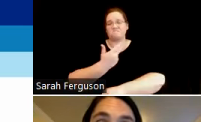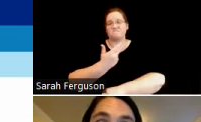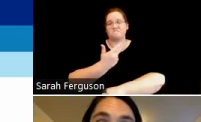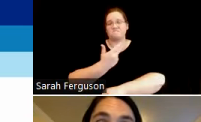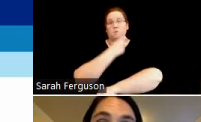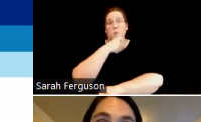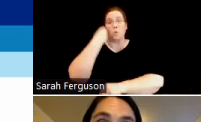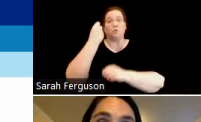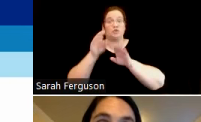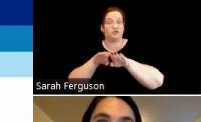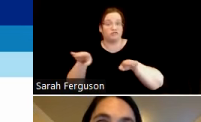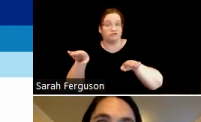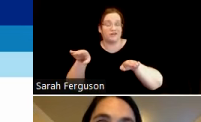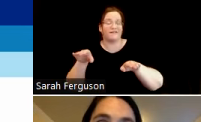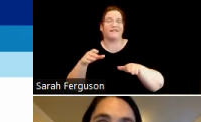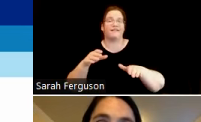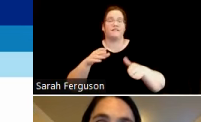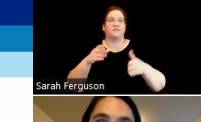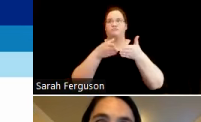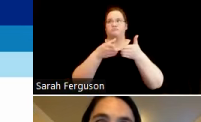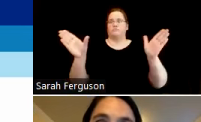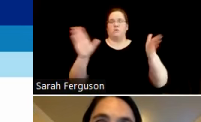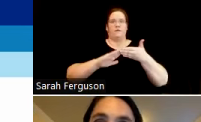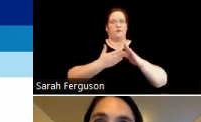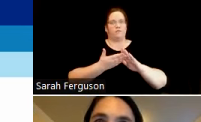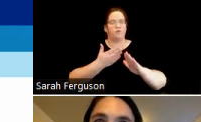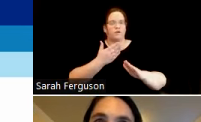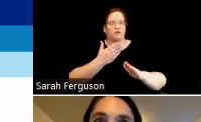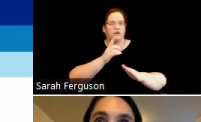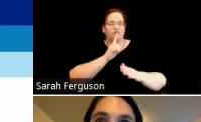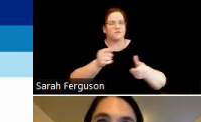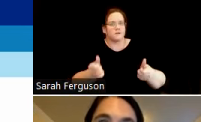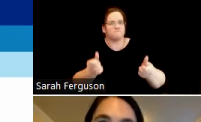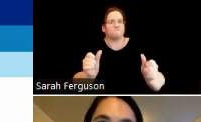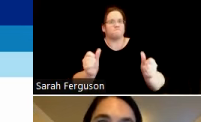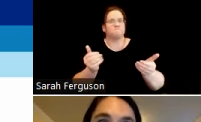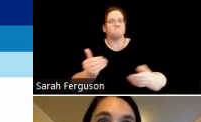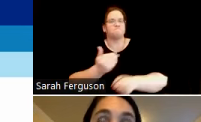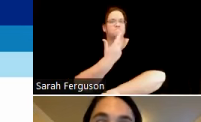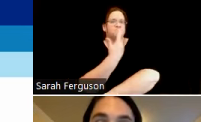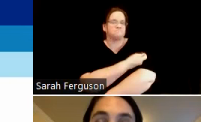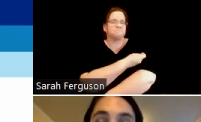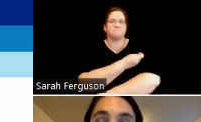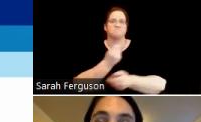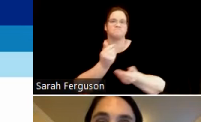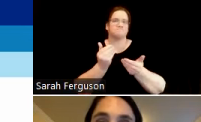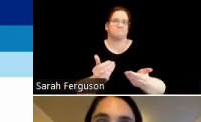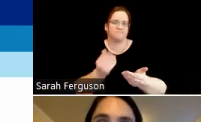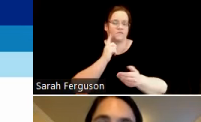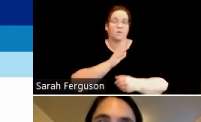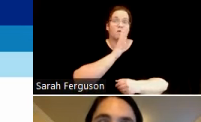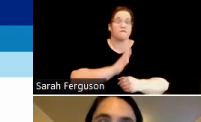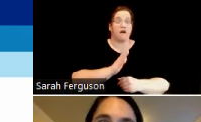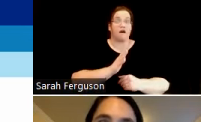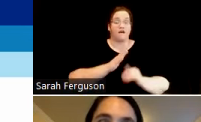older children, and to all of the community who's really put forth a great effort in getting vaccines in arms for kids 5 and up. That really